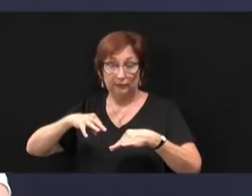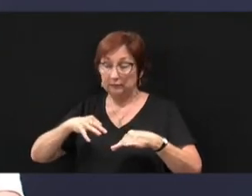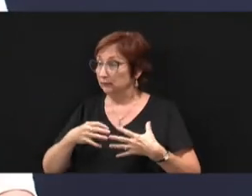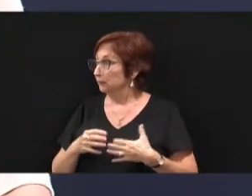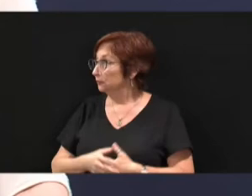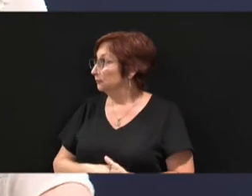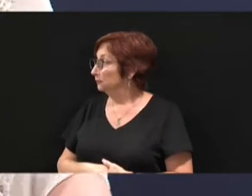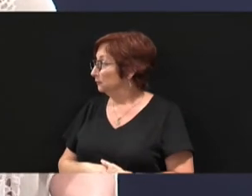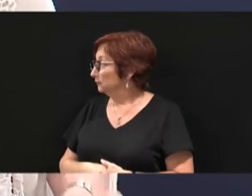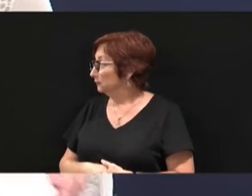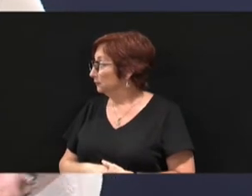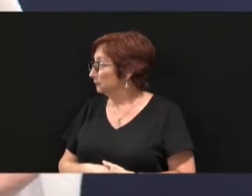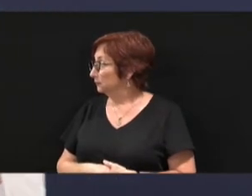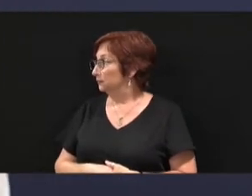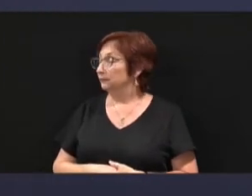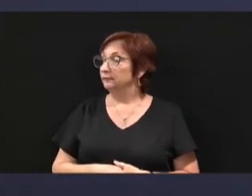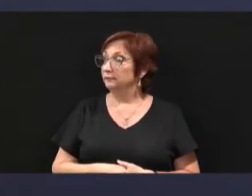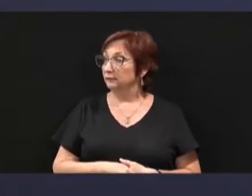I think it probably,